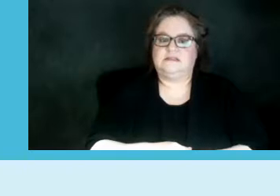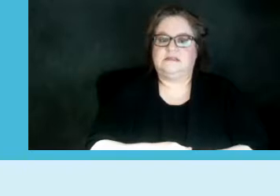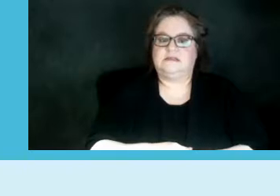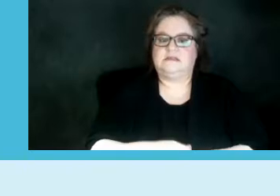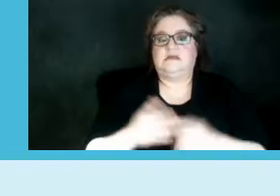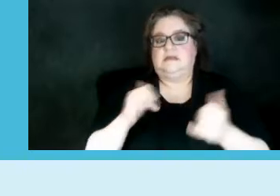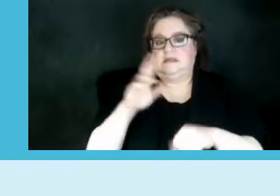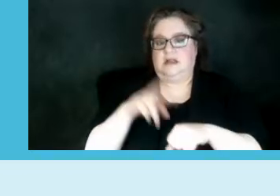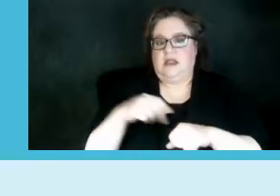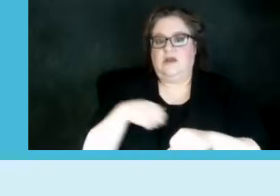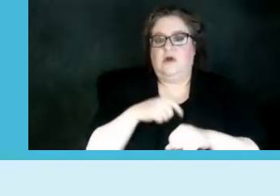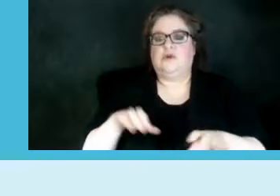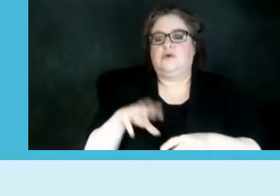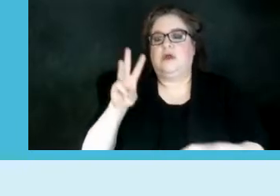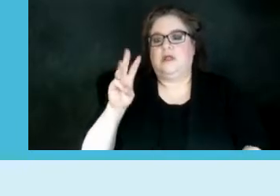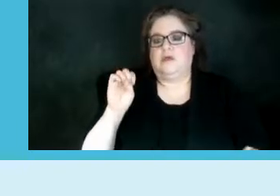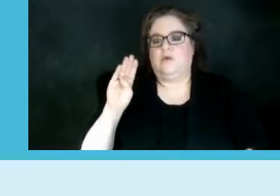Today, of course, we're doing our webinar.